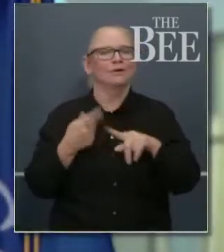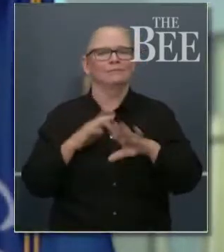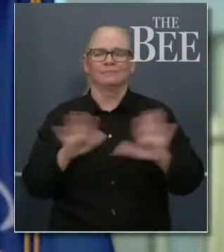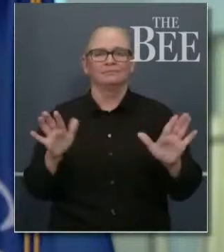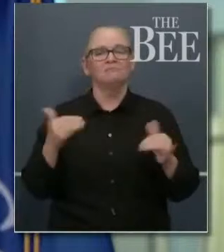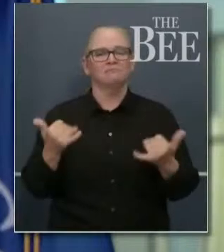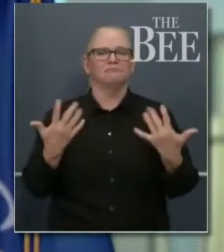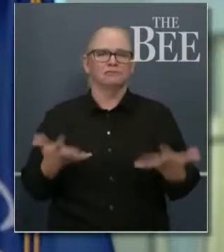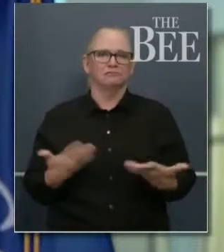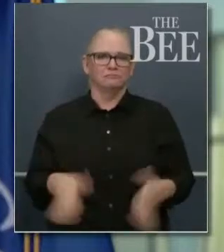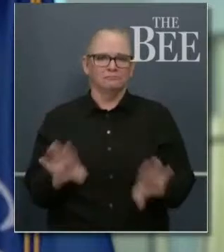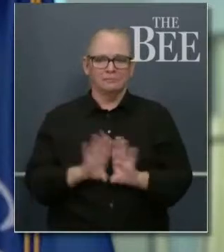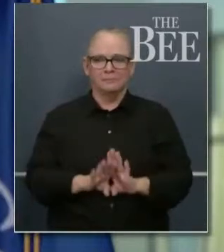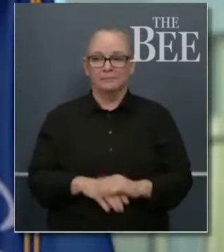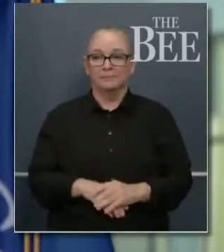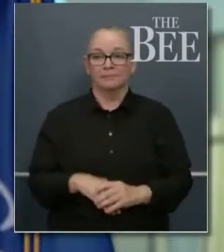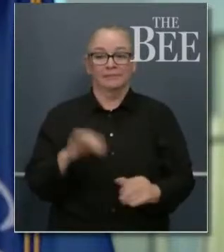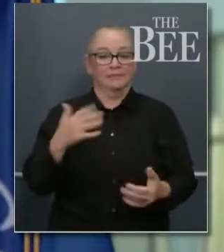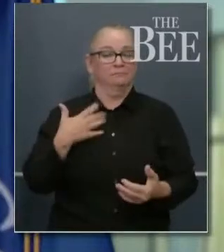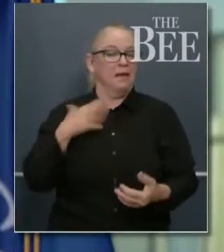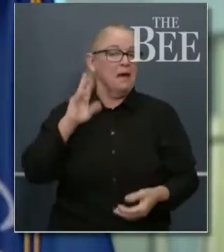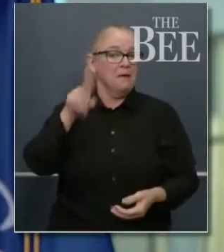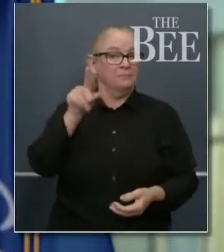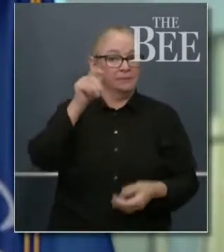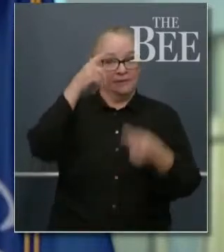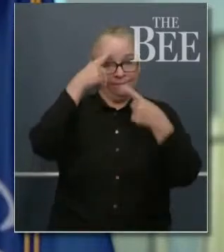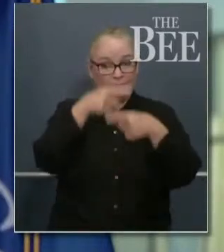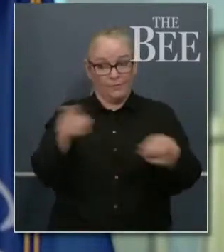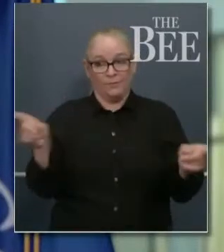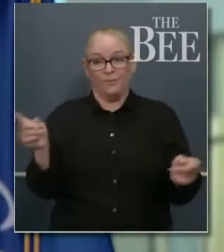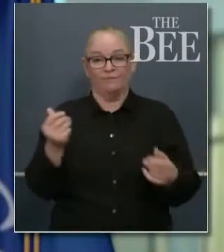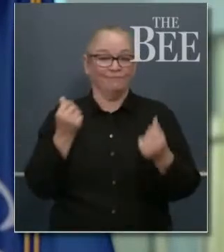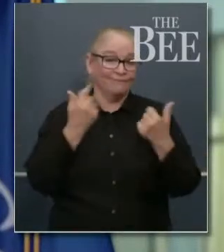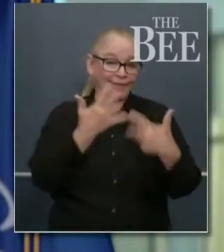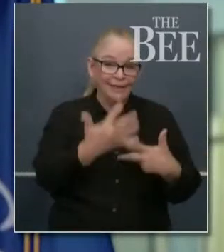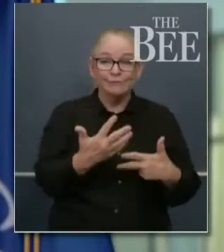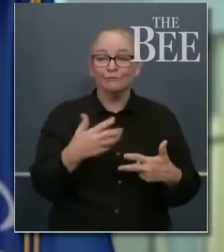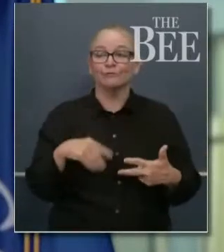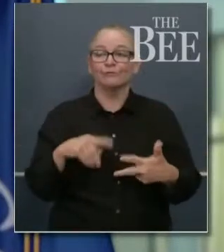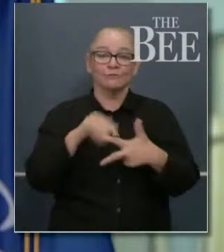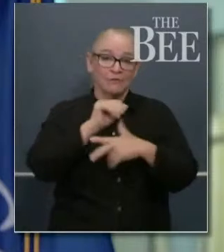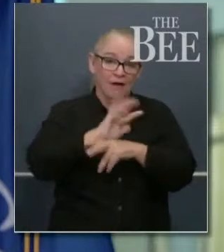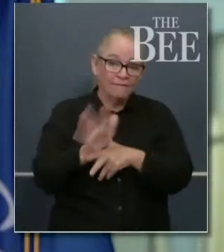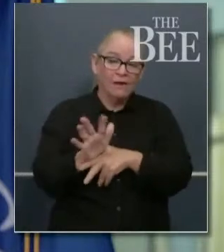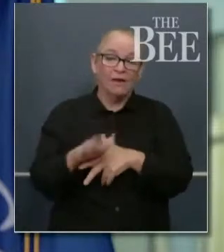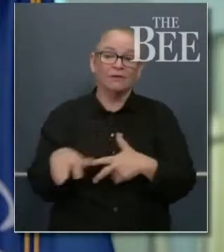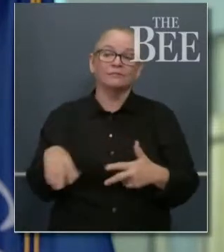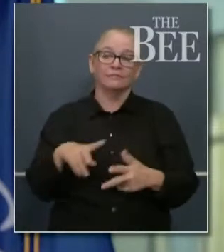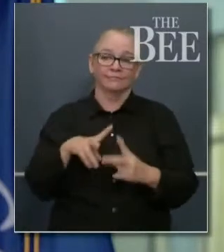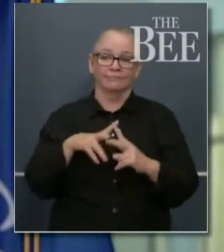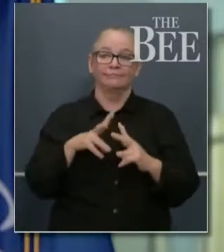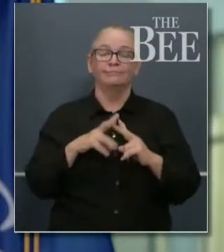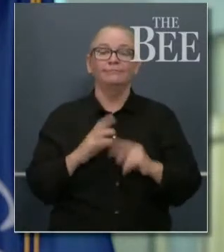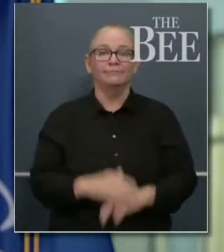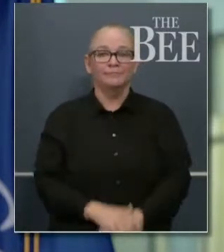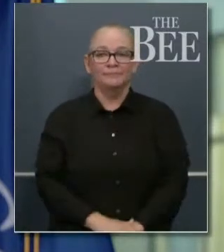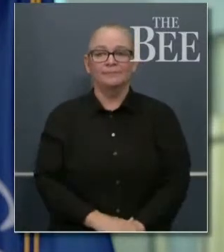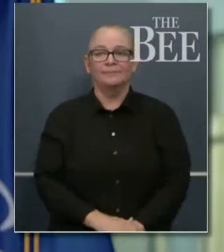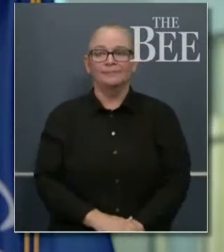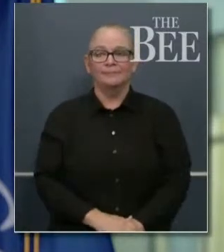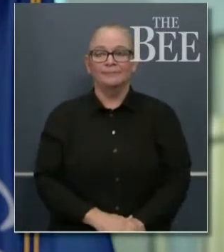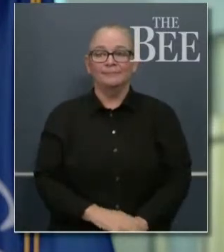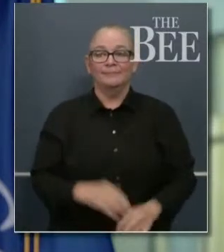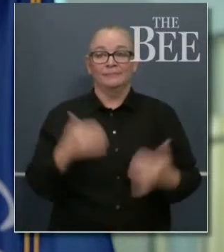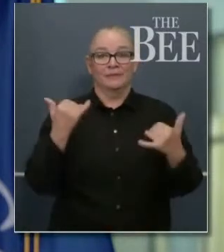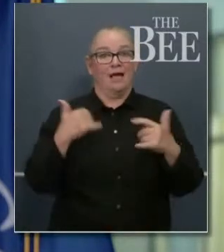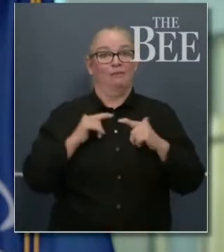strokes. That's an update where we are in the wildfires, update where we are as relates to our COVID response. As always, we're happy to take